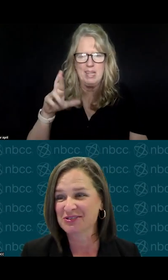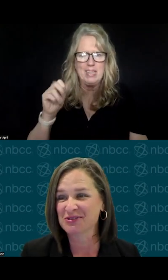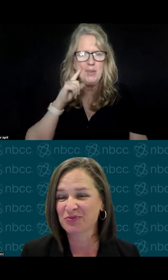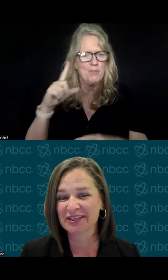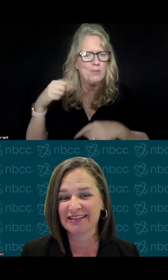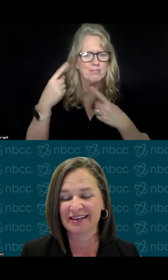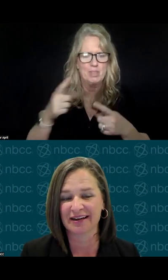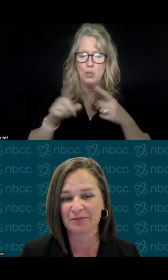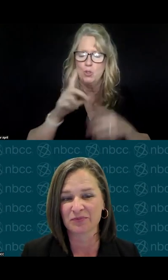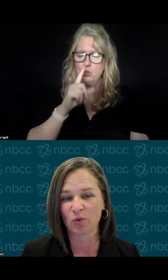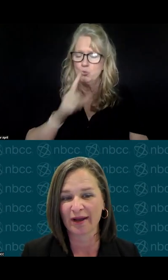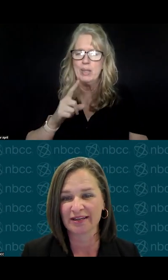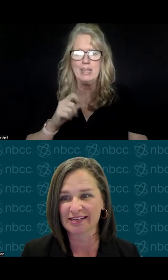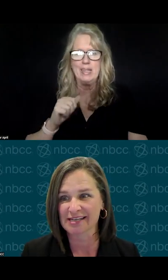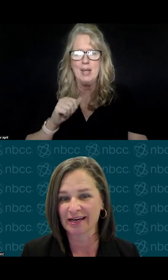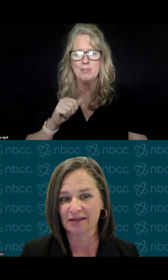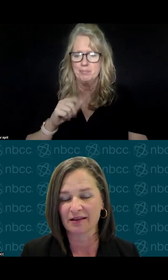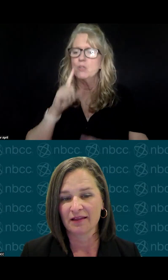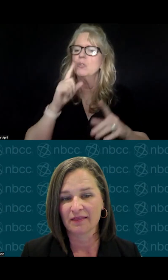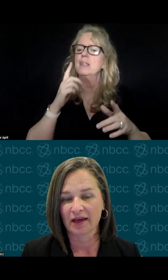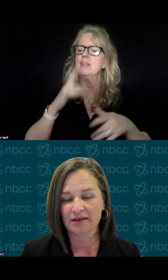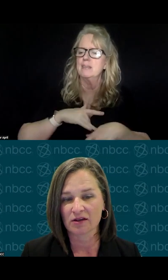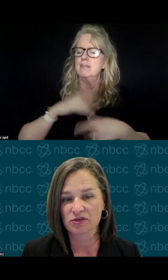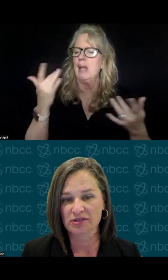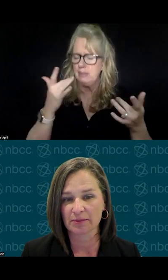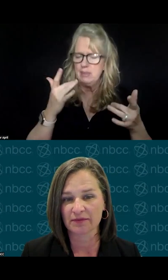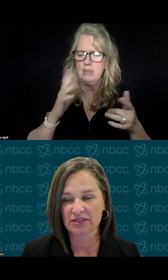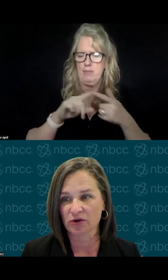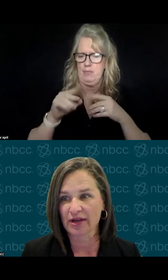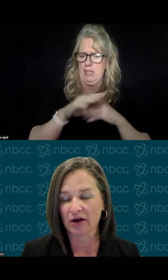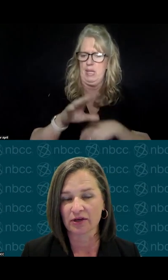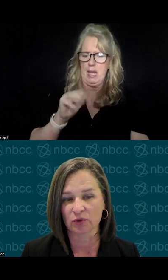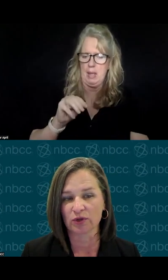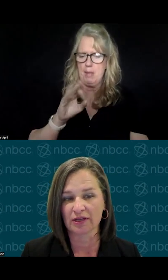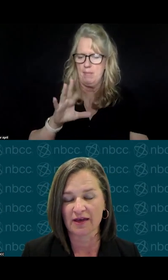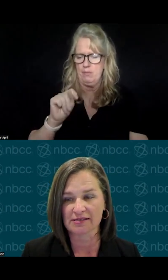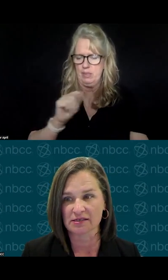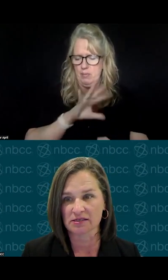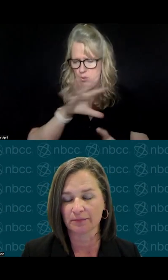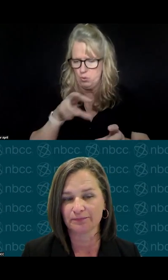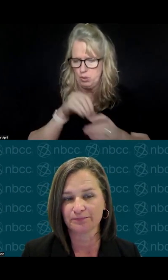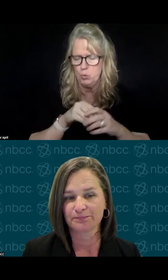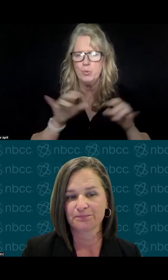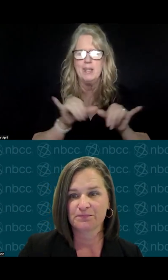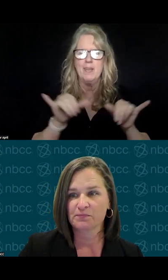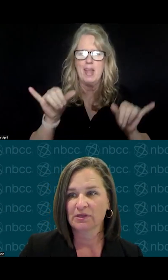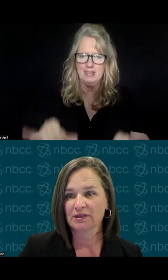profession, so it's really quite exciting that counselors and MFTs are now included in that system.